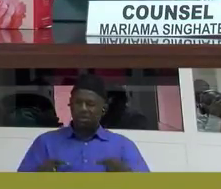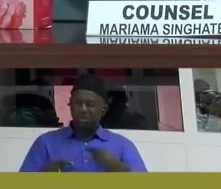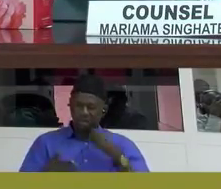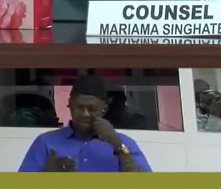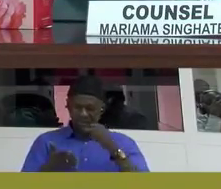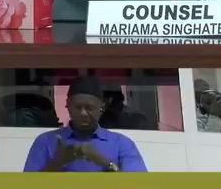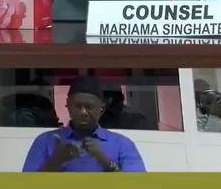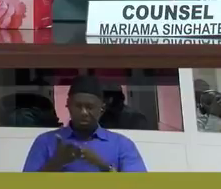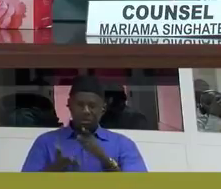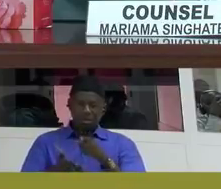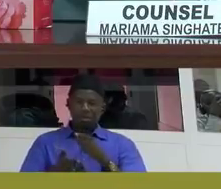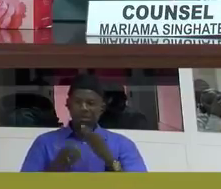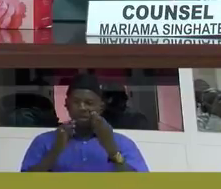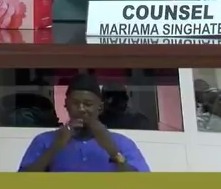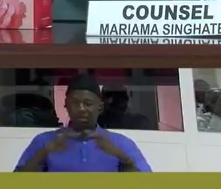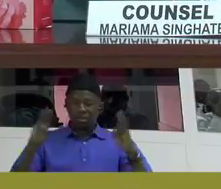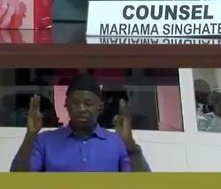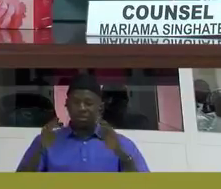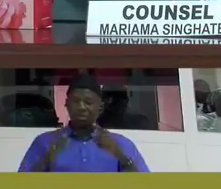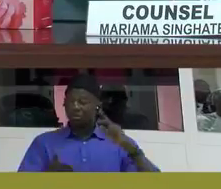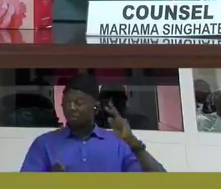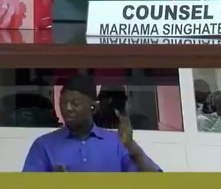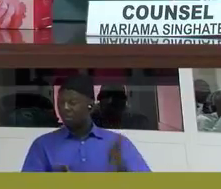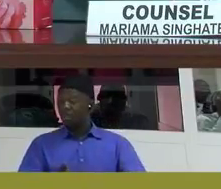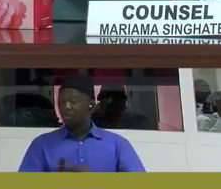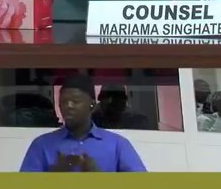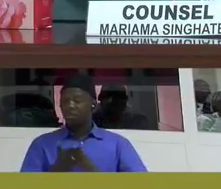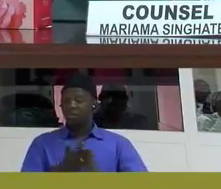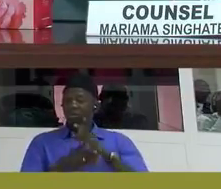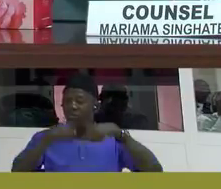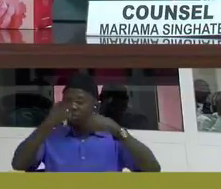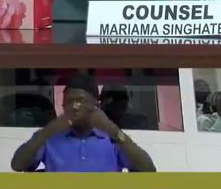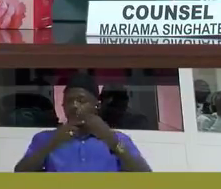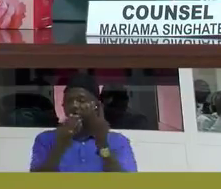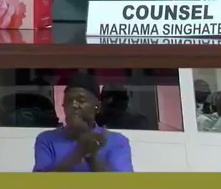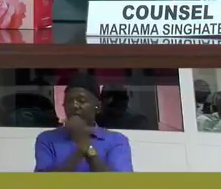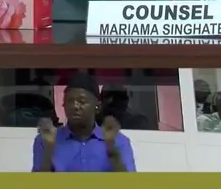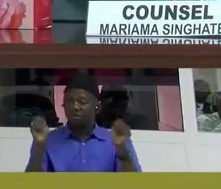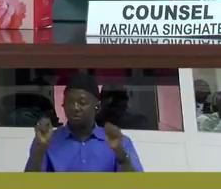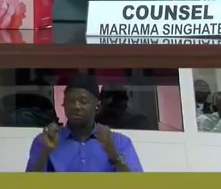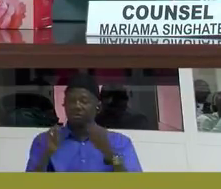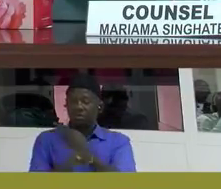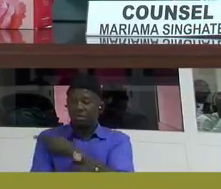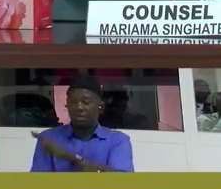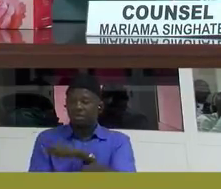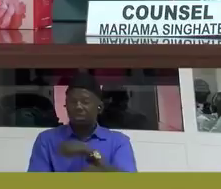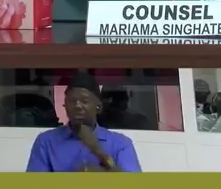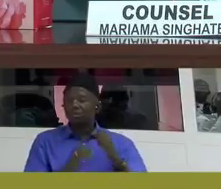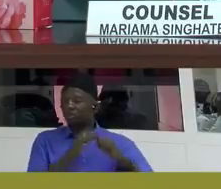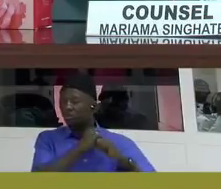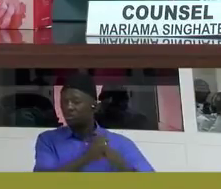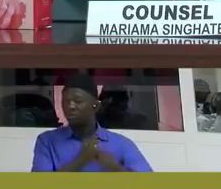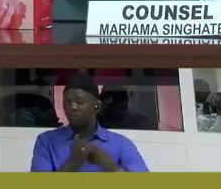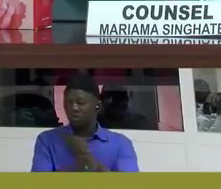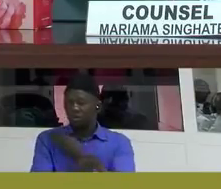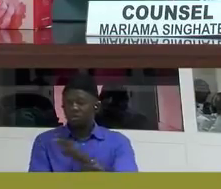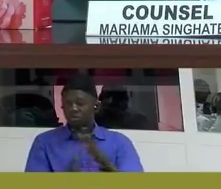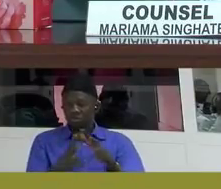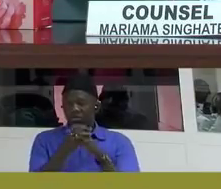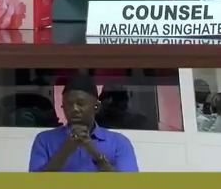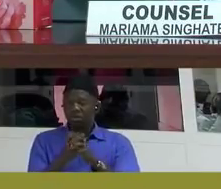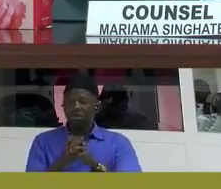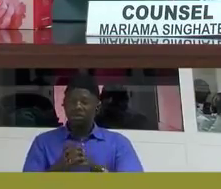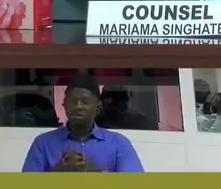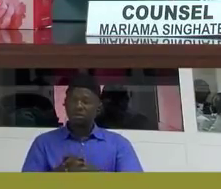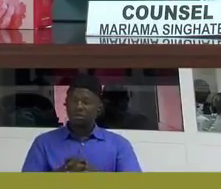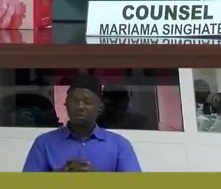the declaration guarantees continuation of the freedom of religion and the culture of religious tolerance as well as mutual respect